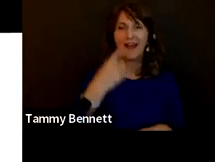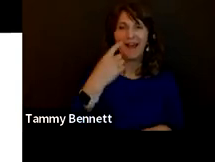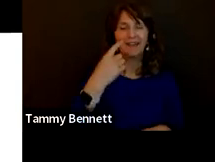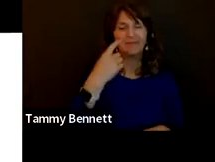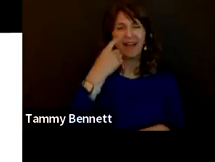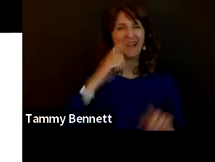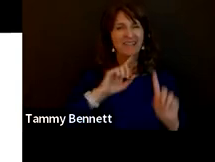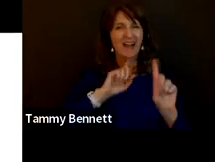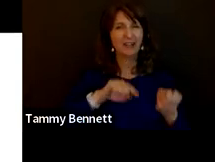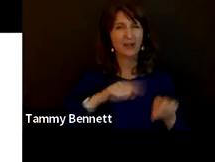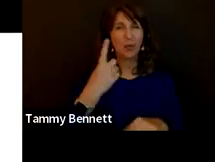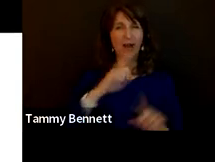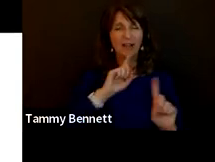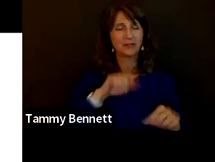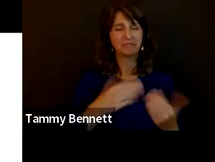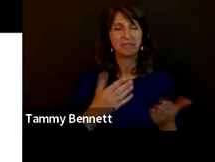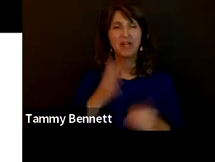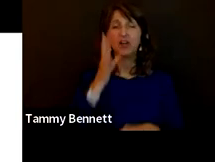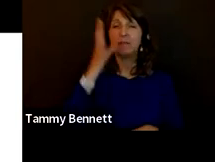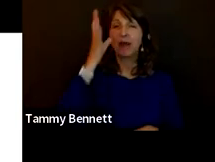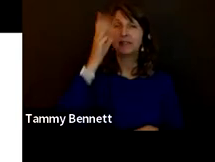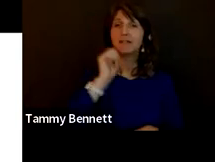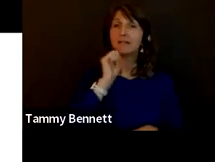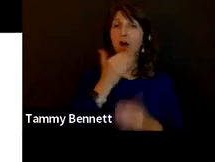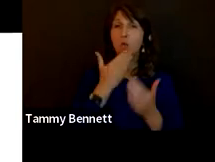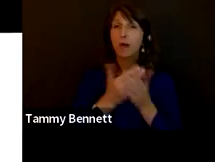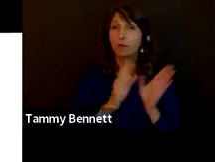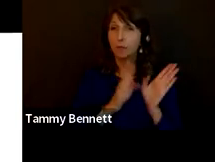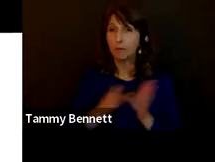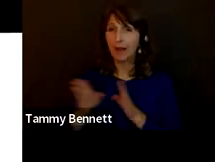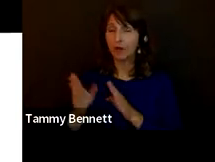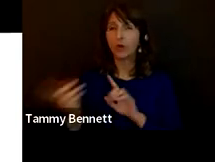thing. Parents being not well prepared for sitting at the